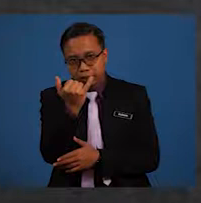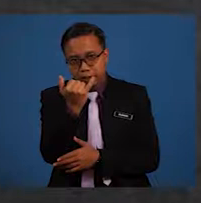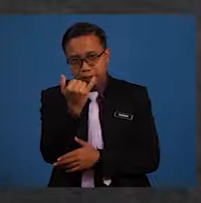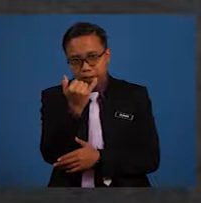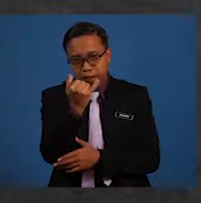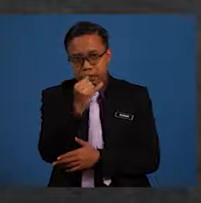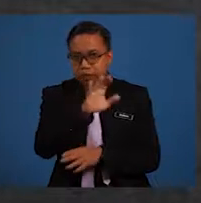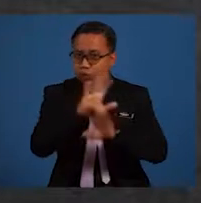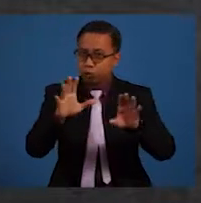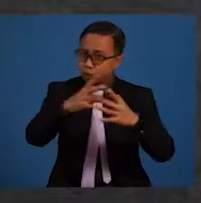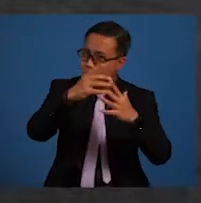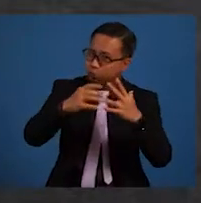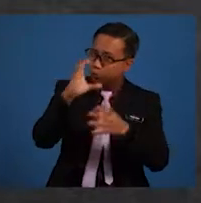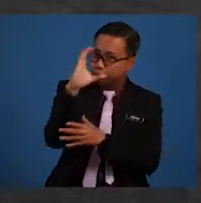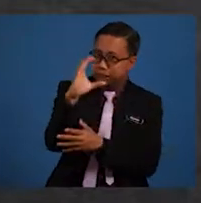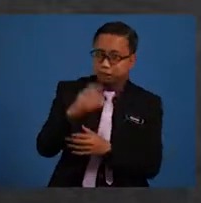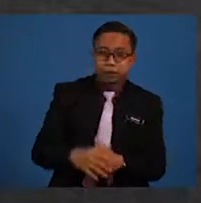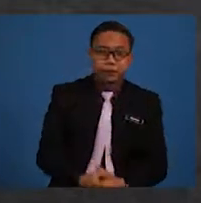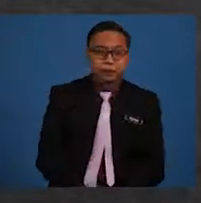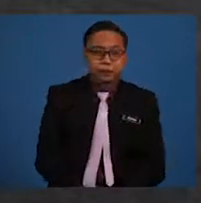cannot choose option C.